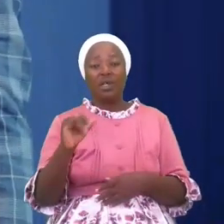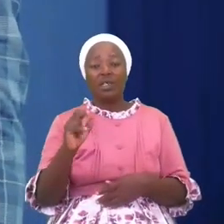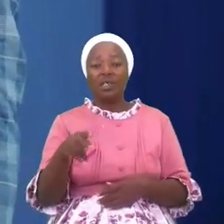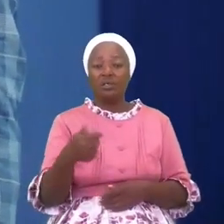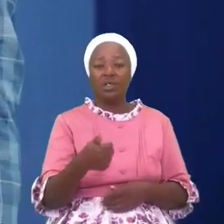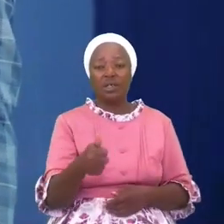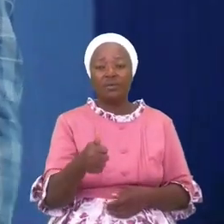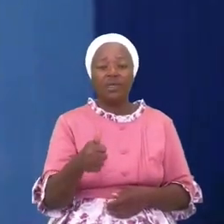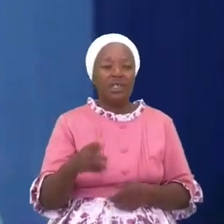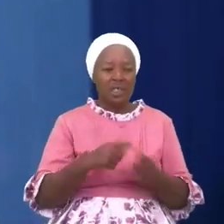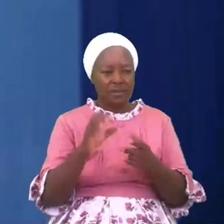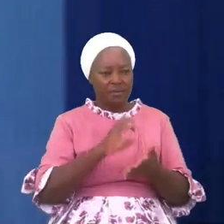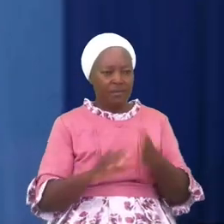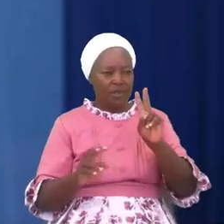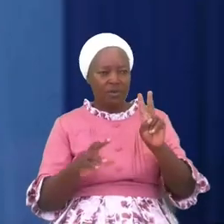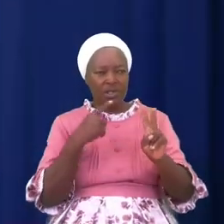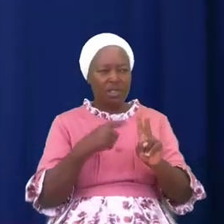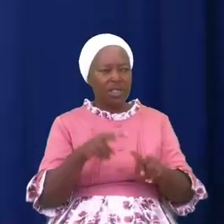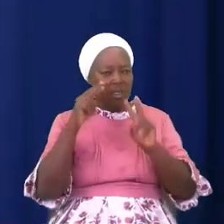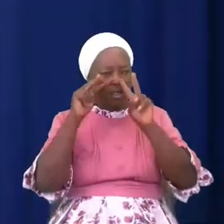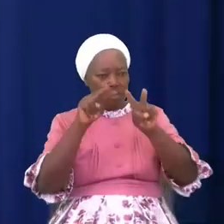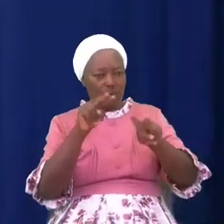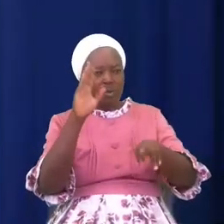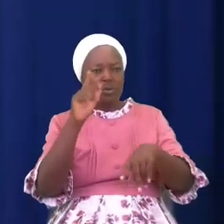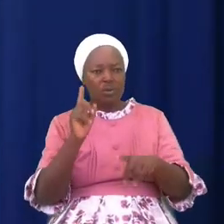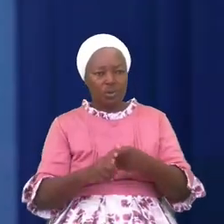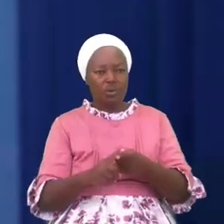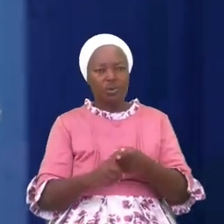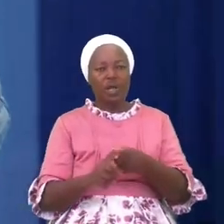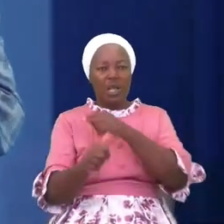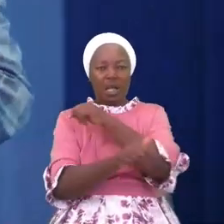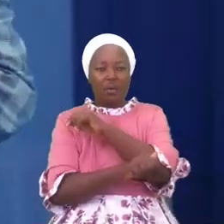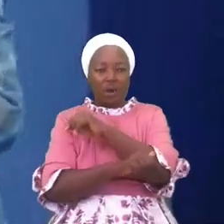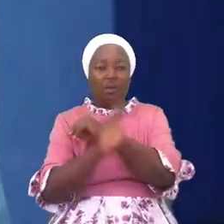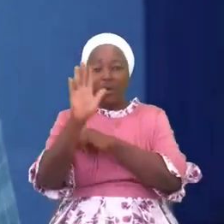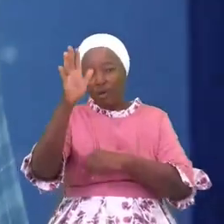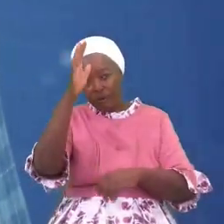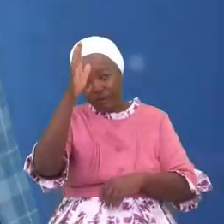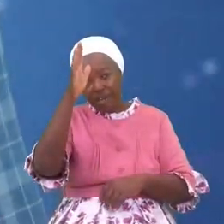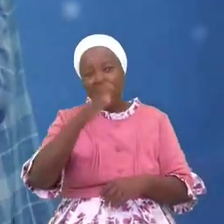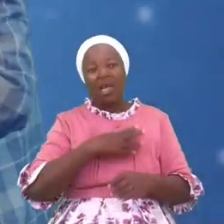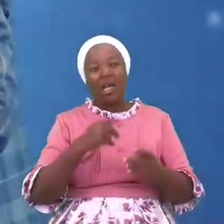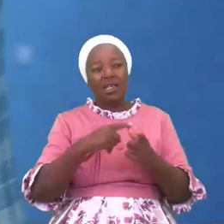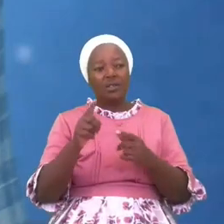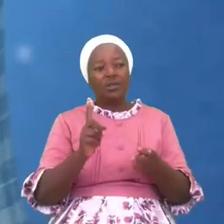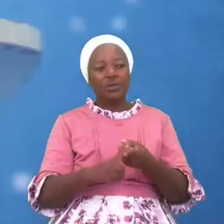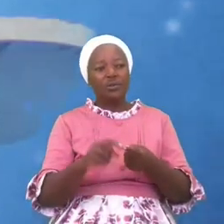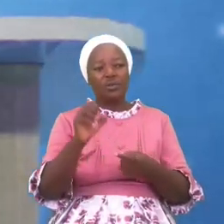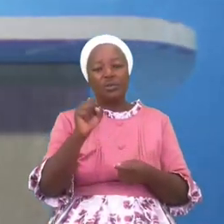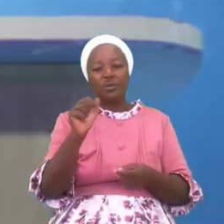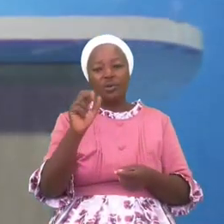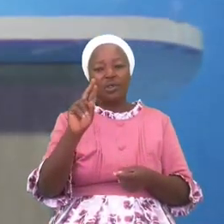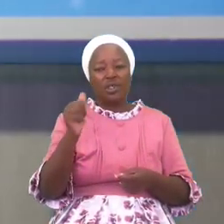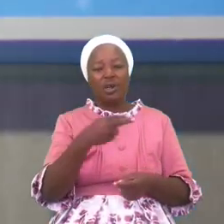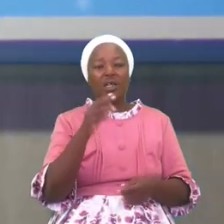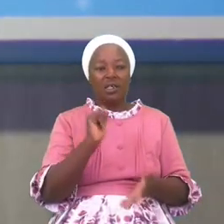Abraham, your father, and unto Sarah that begat you. How? What should I look at? God spoke